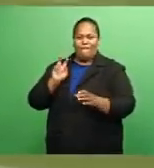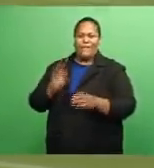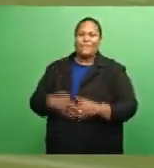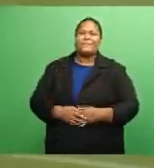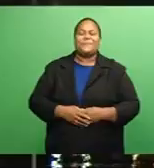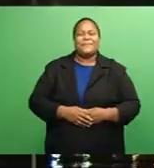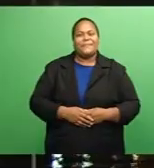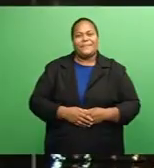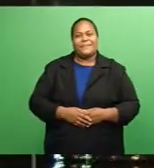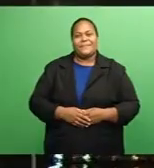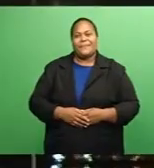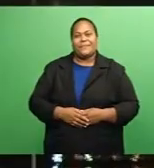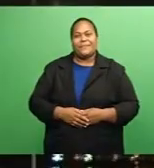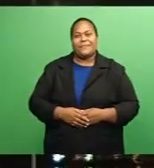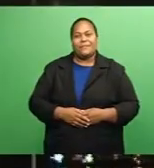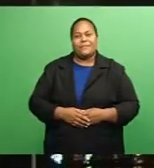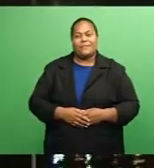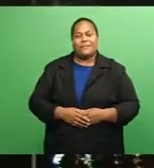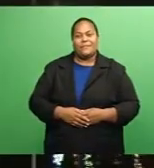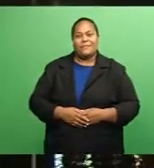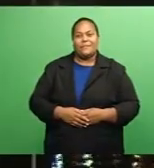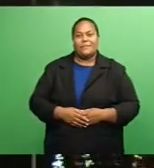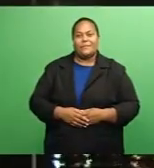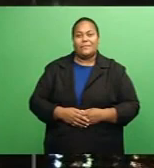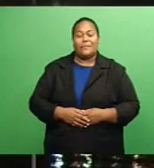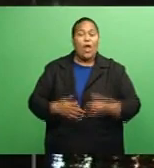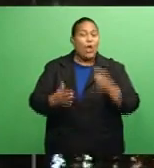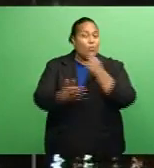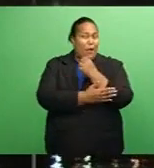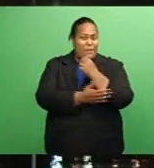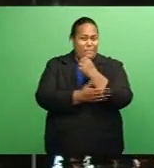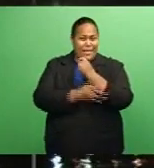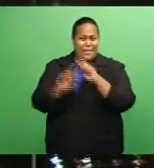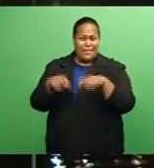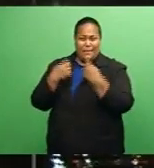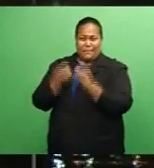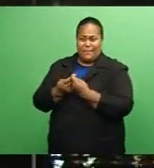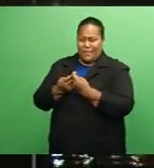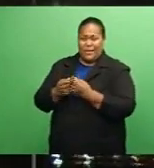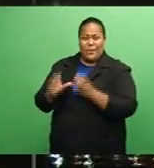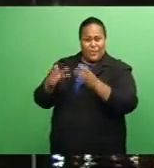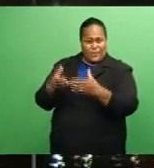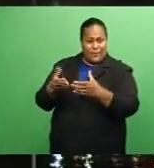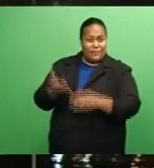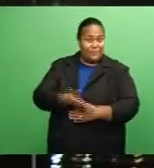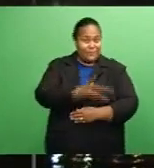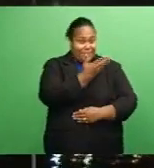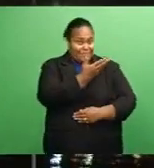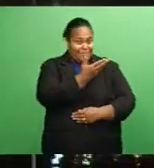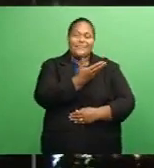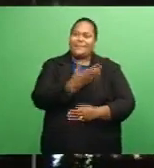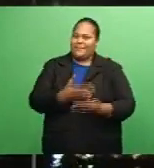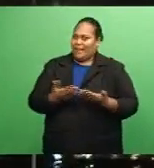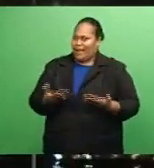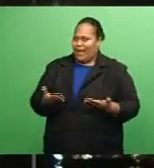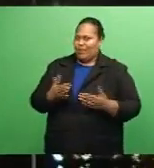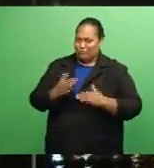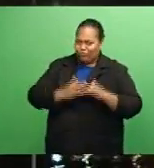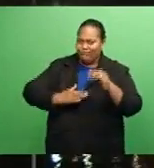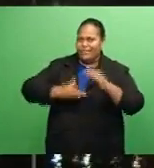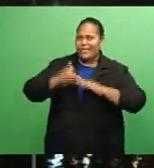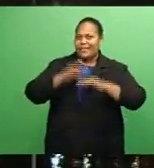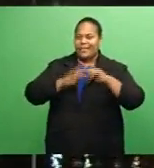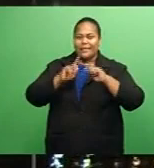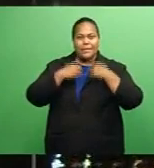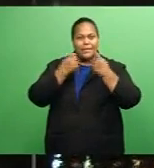FBC Sports. The Nabutulevu rugby side is building its team for the future. The Serua-based side